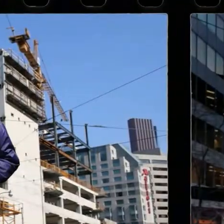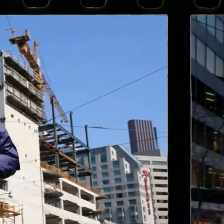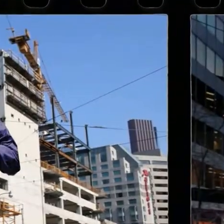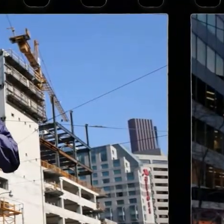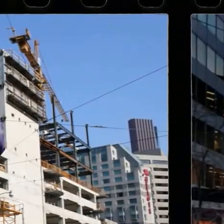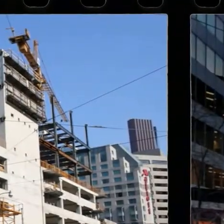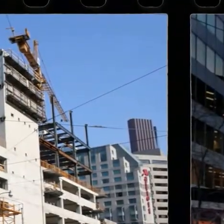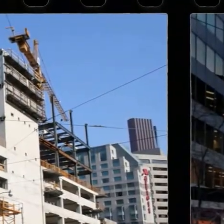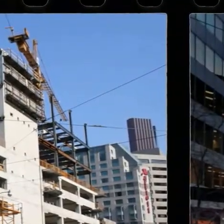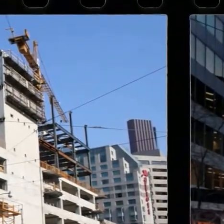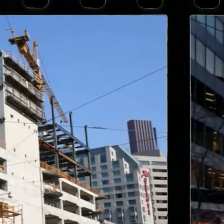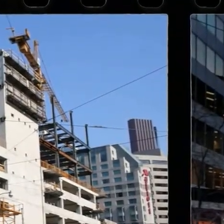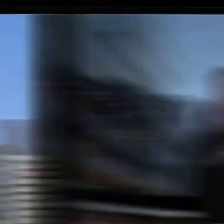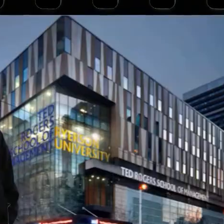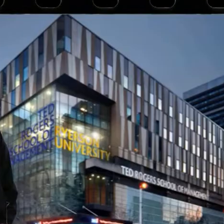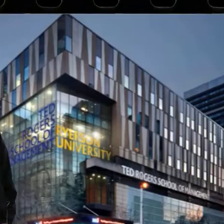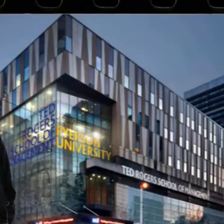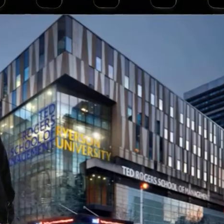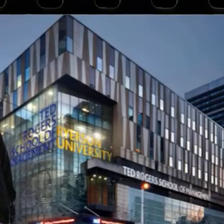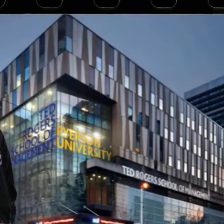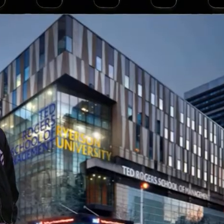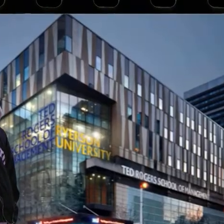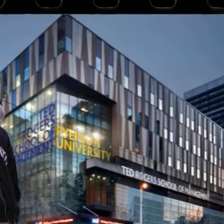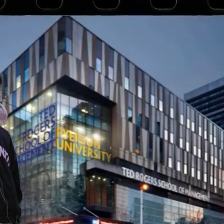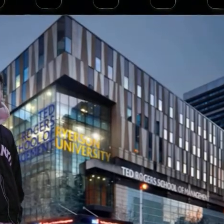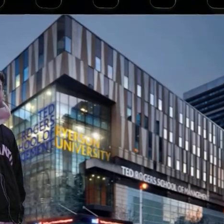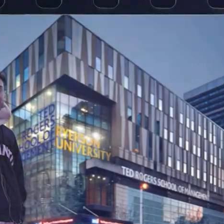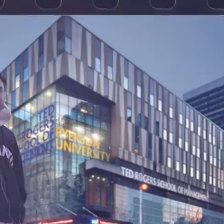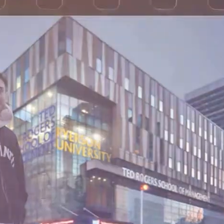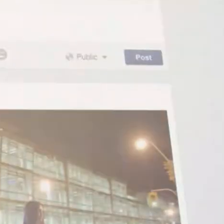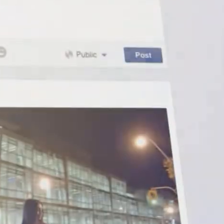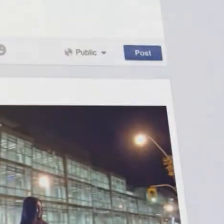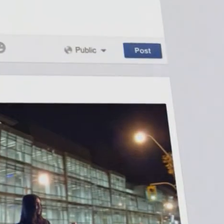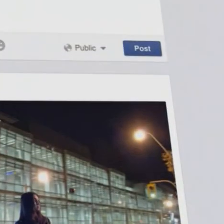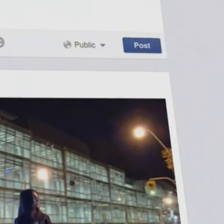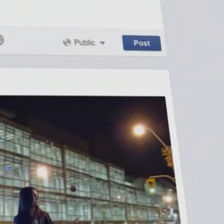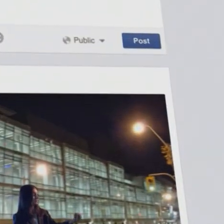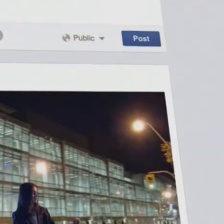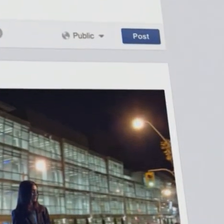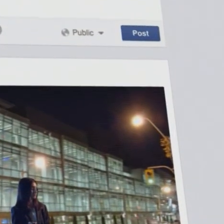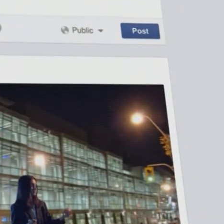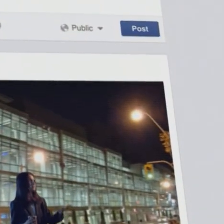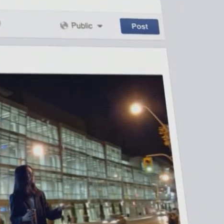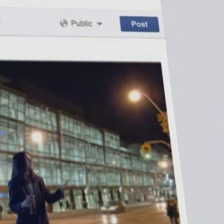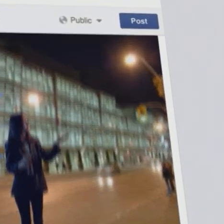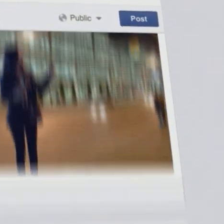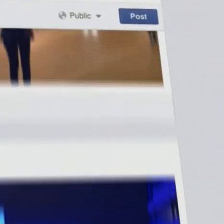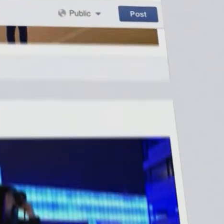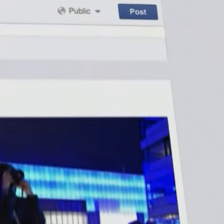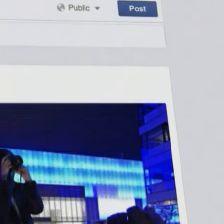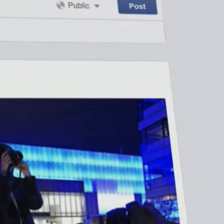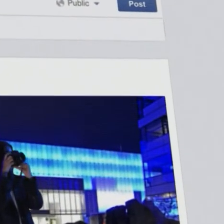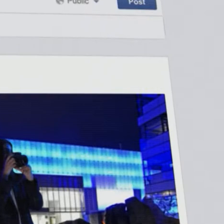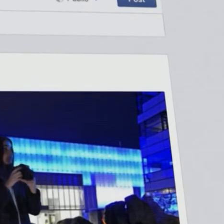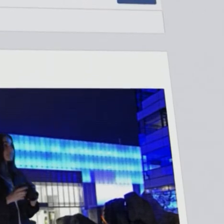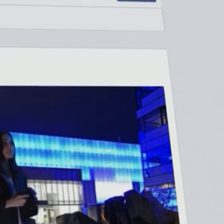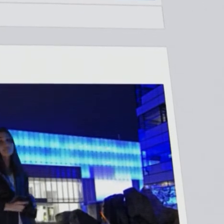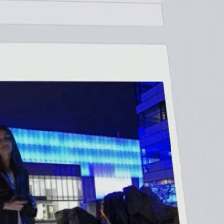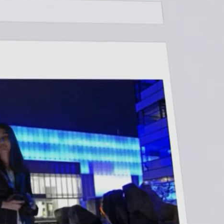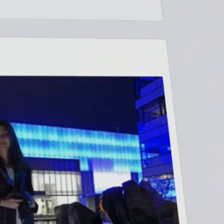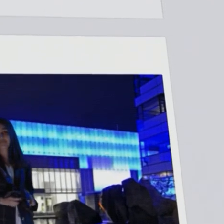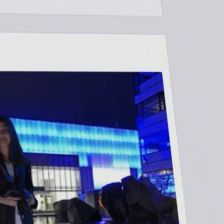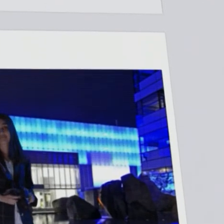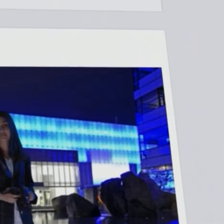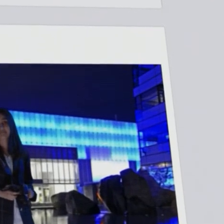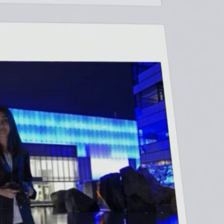shaped by metropolitan life, from the density of our landscape, to the creativity that pulses through our city, to the diversity of